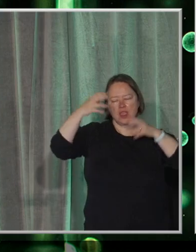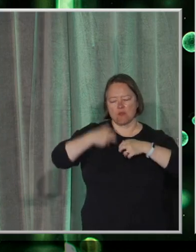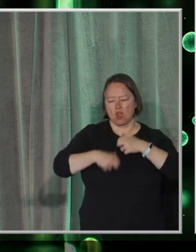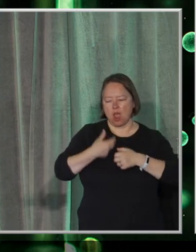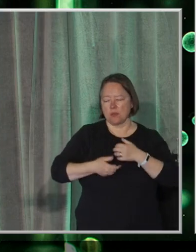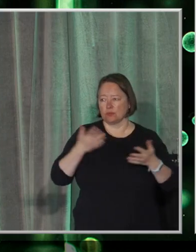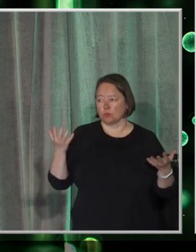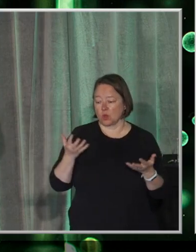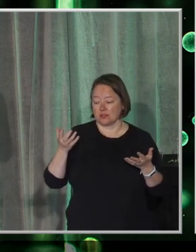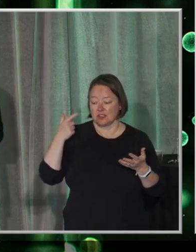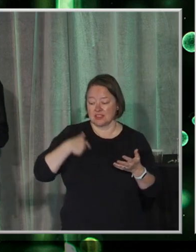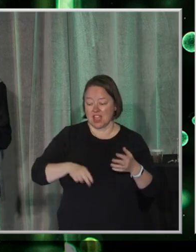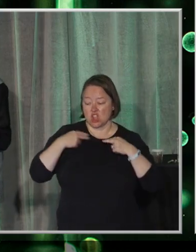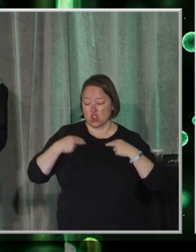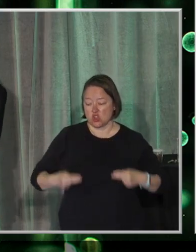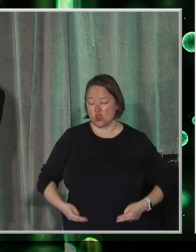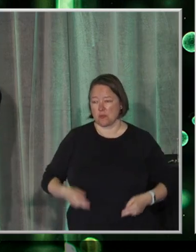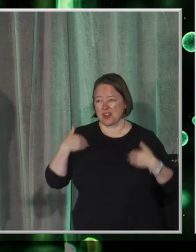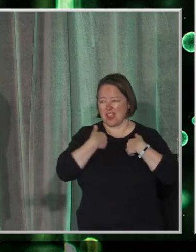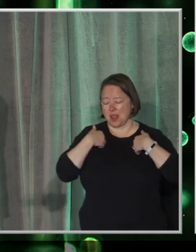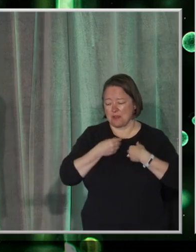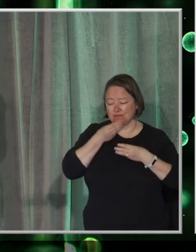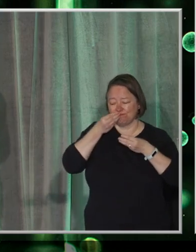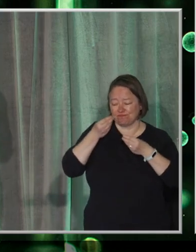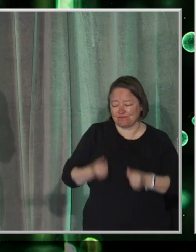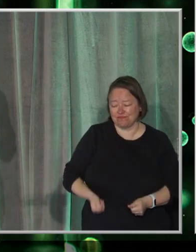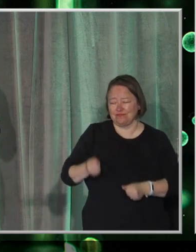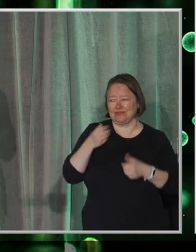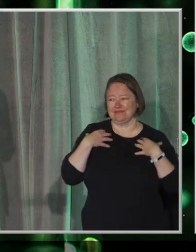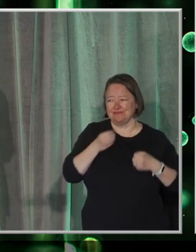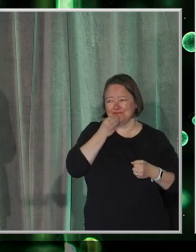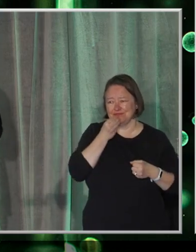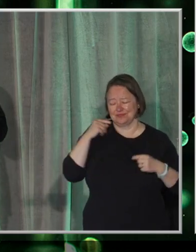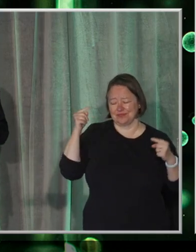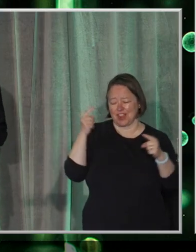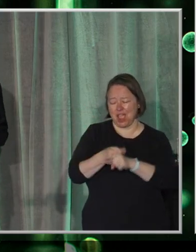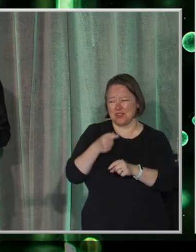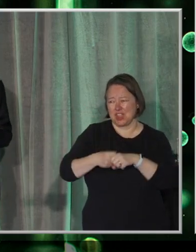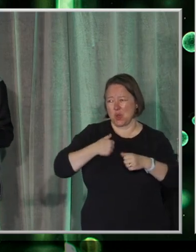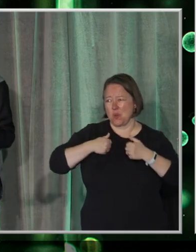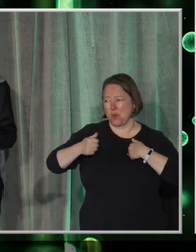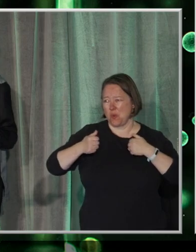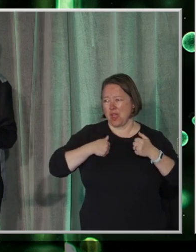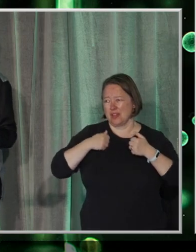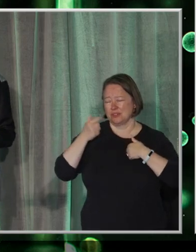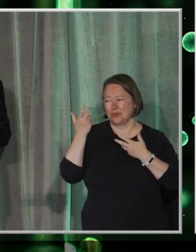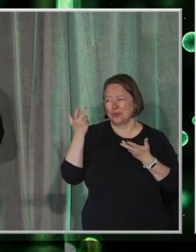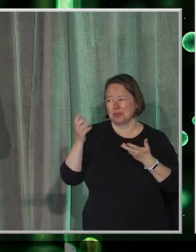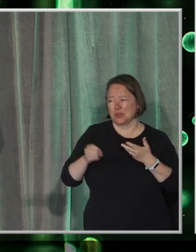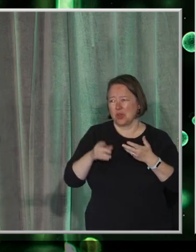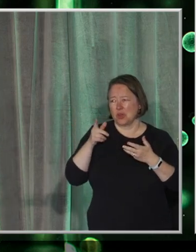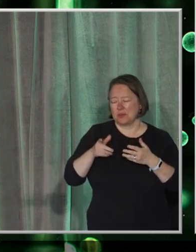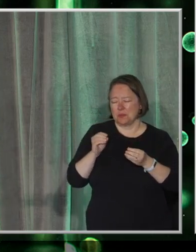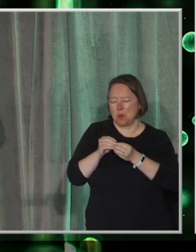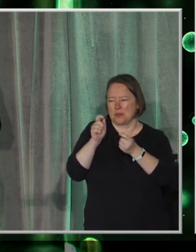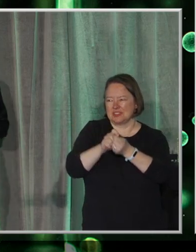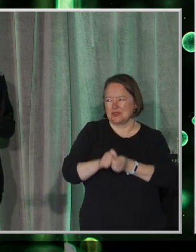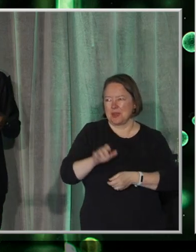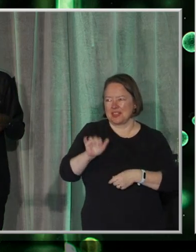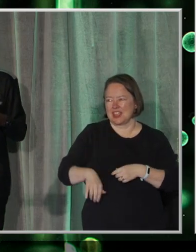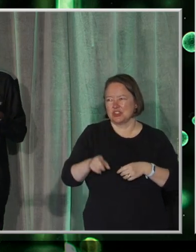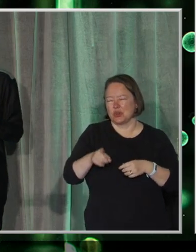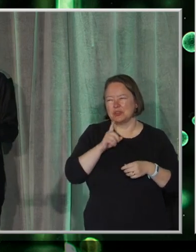problem is the human livestock nutrition conflict in sub-Saharan Africa, but specifically our scope narrows down to Rwanda, for to be more specific.